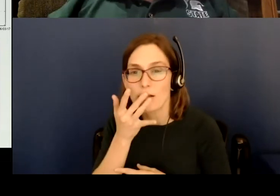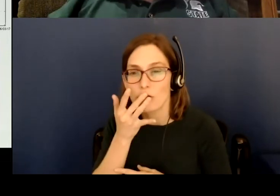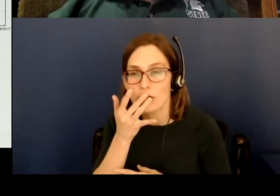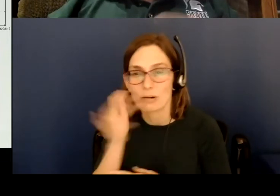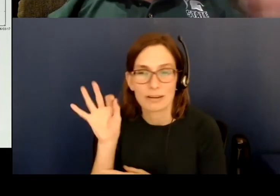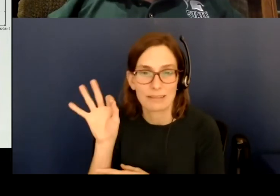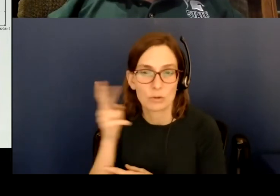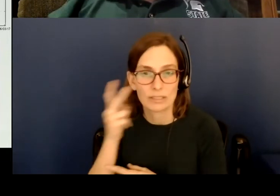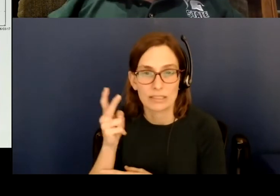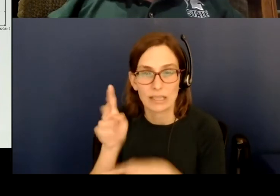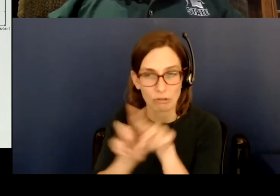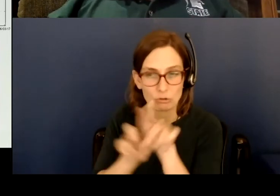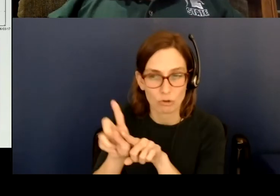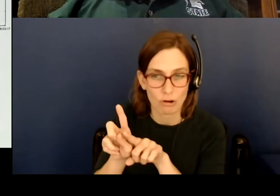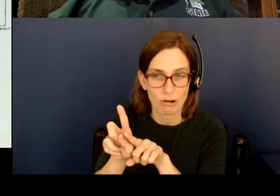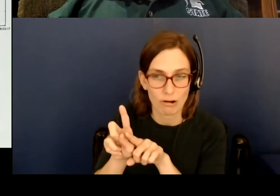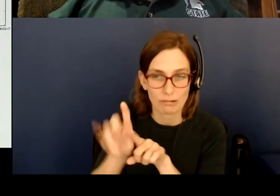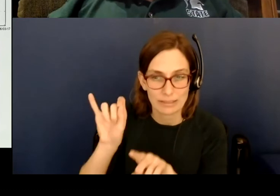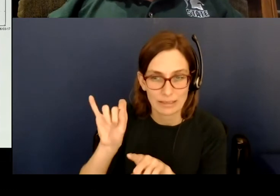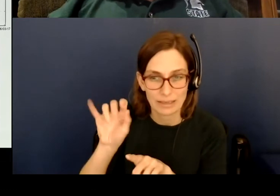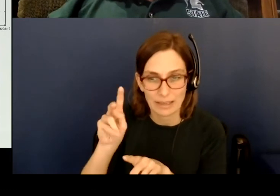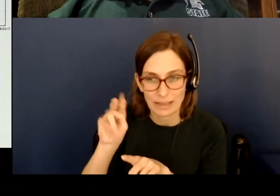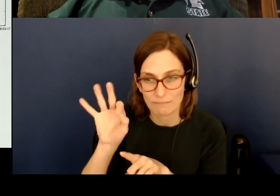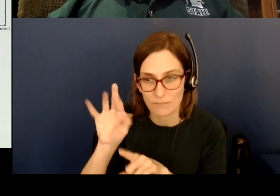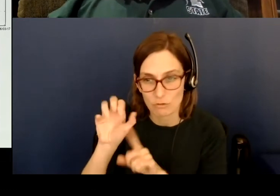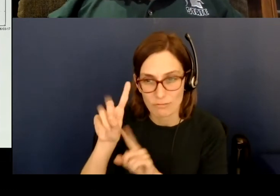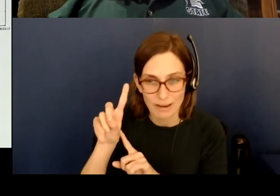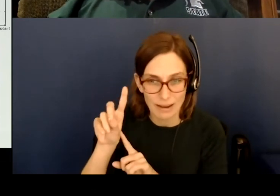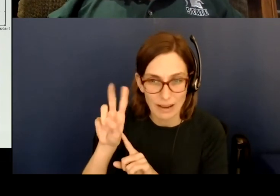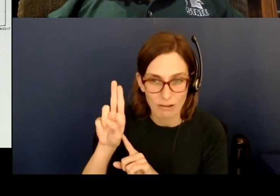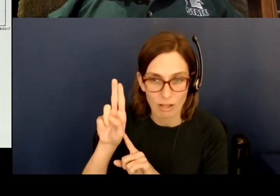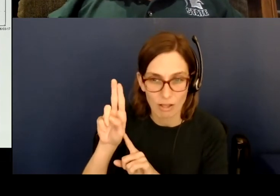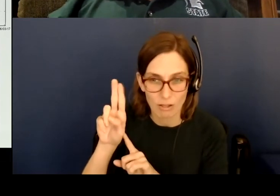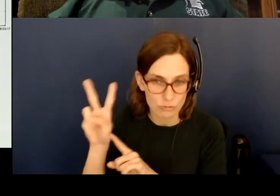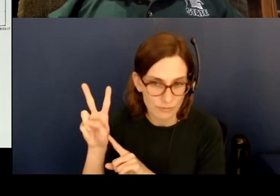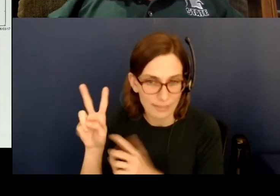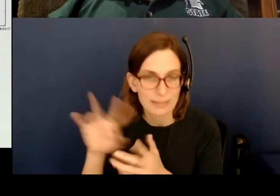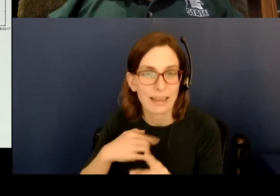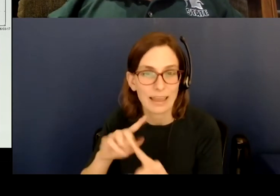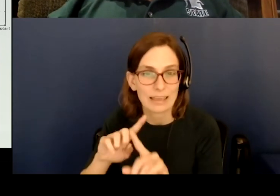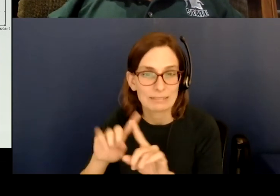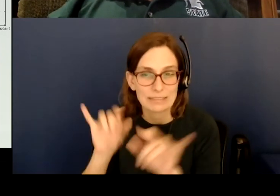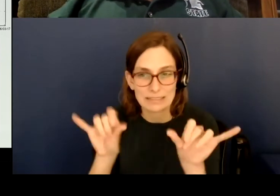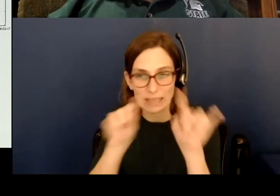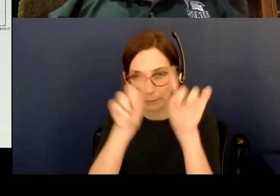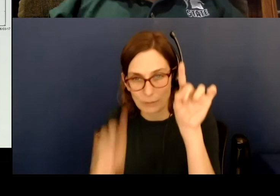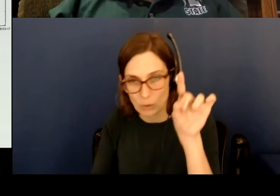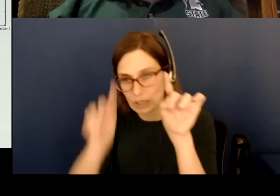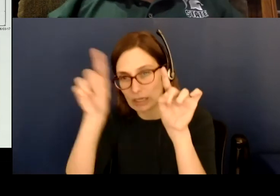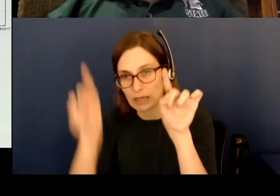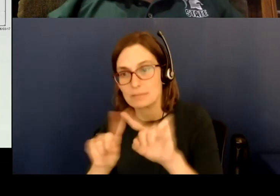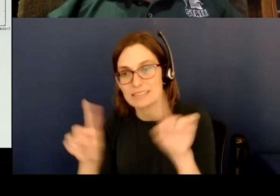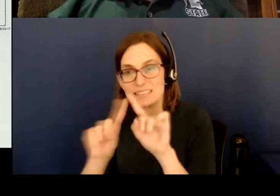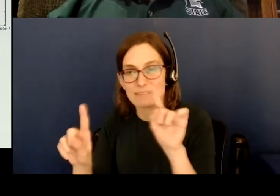the infrared or in the ultraviolet, they have the same period, but they have different brightness variations because of the